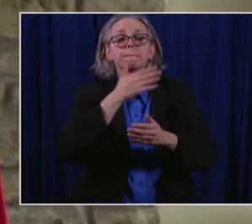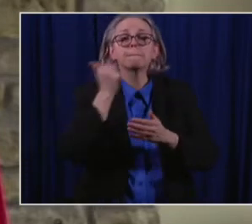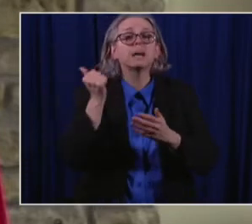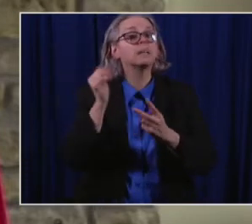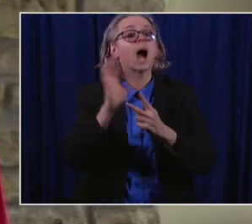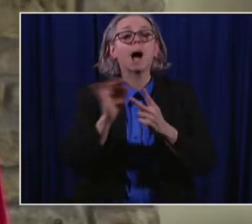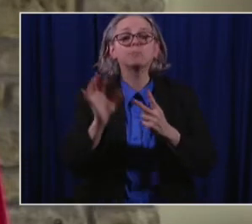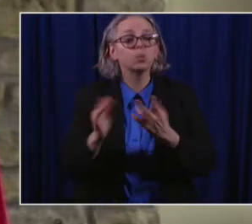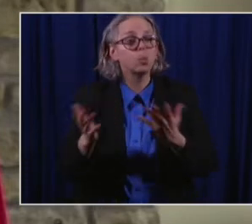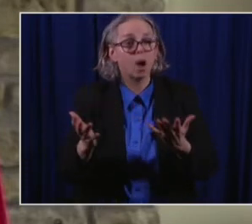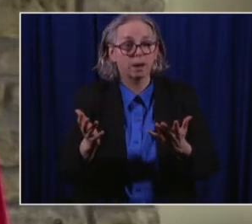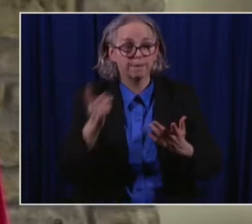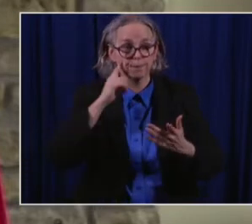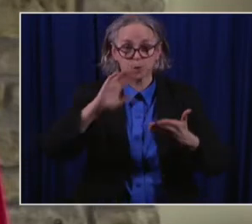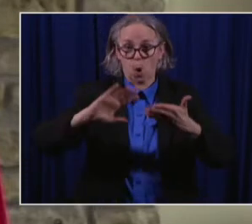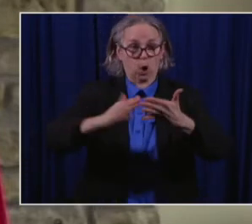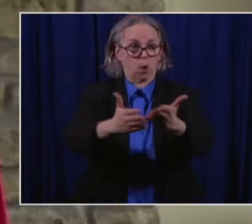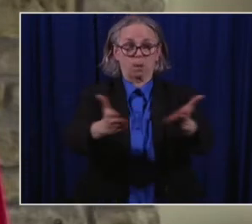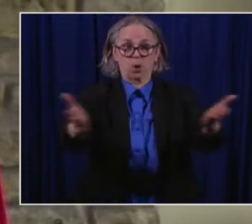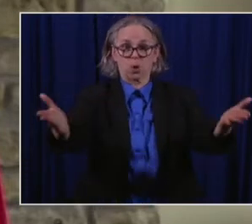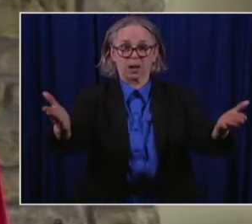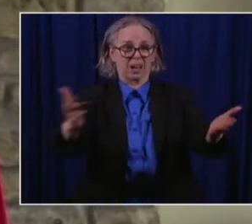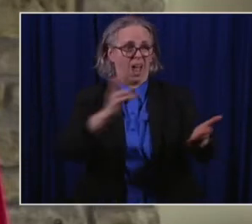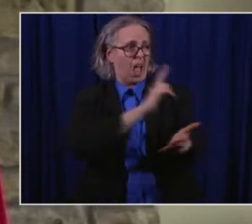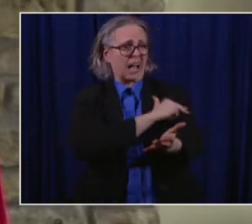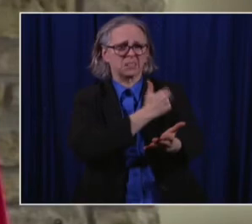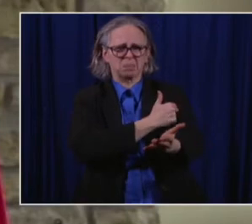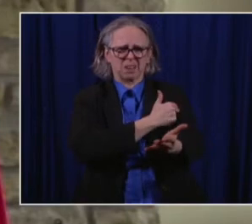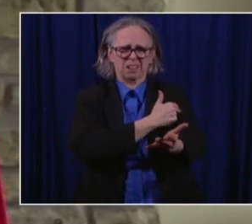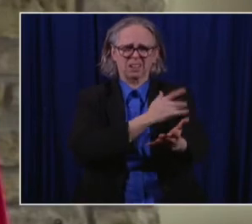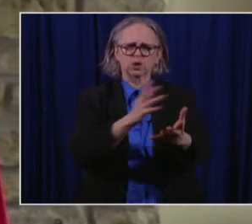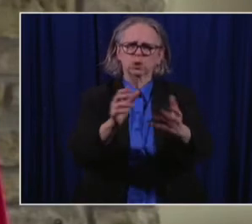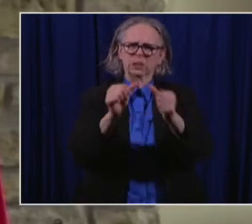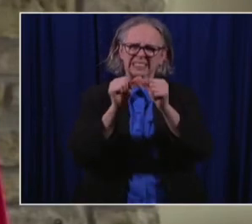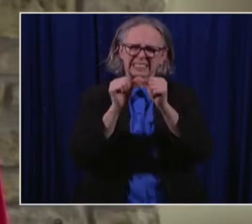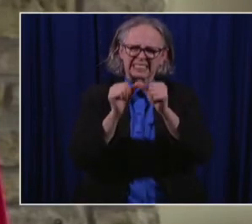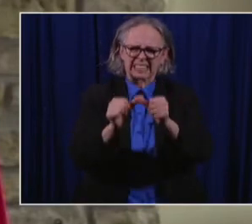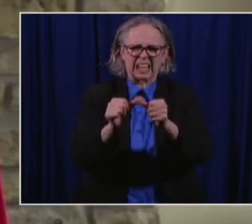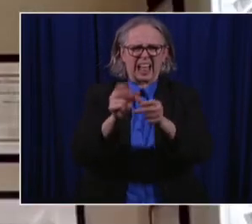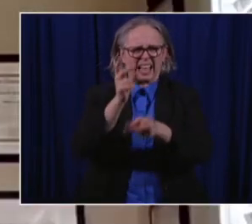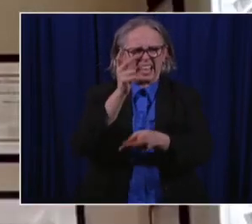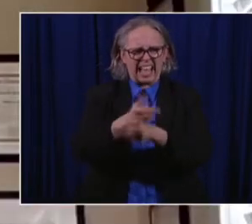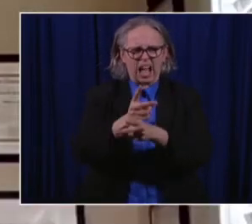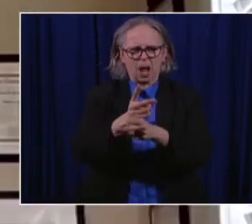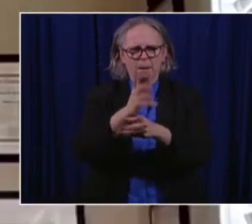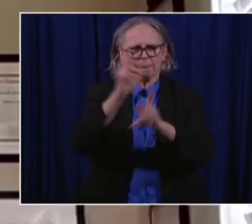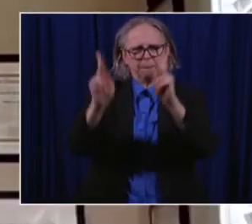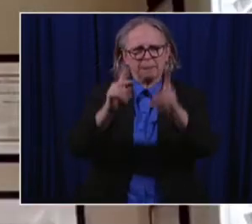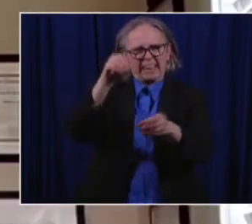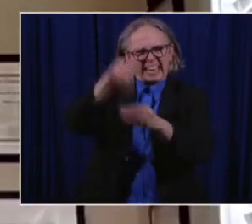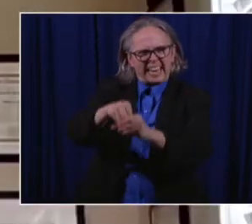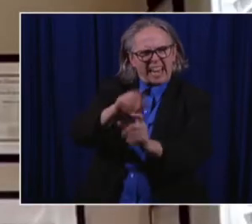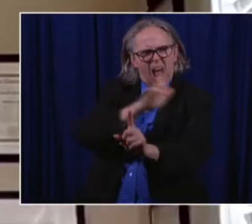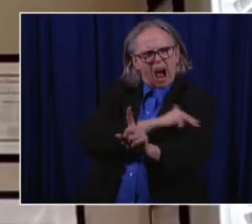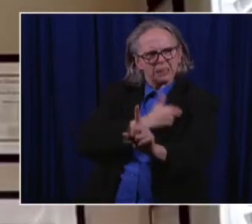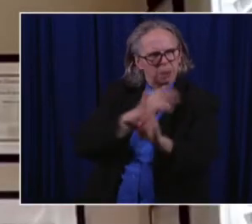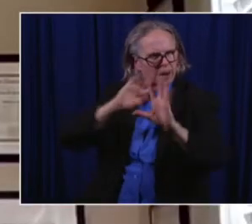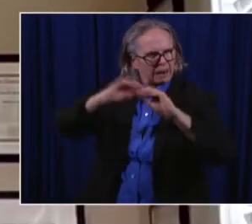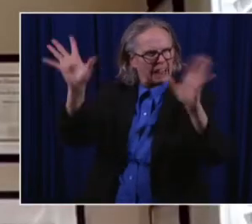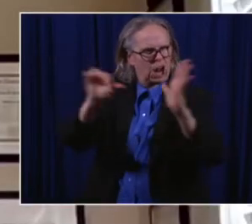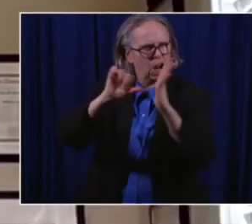to do everything we can to maximize the ability to care for patients in our existing hospitals. You know, there's very